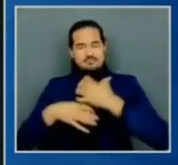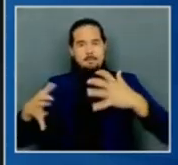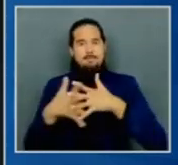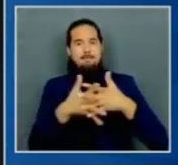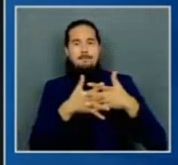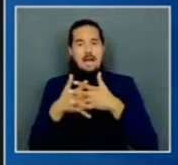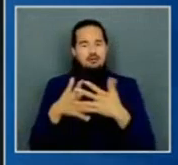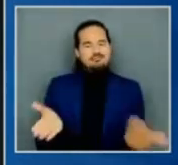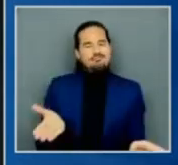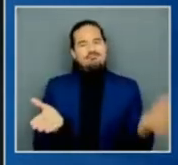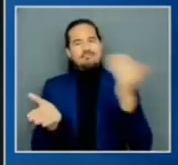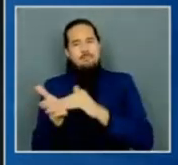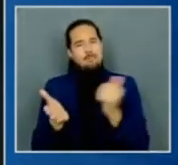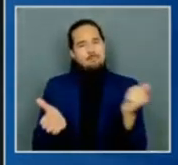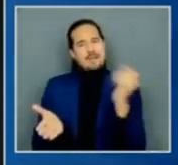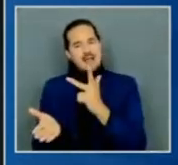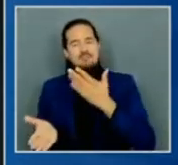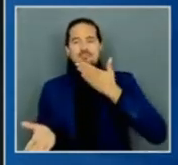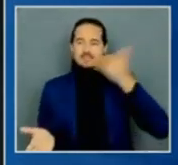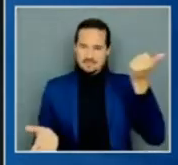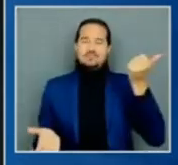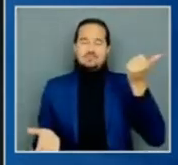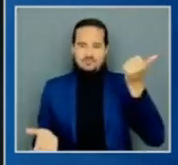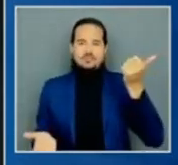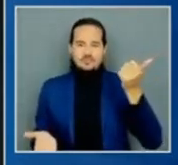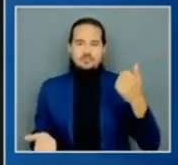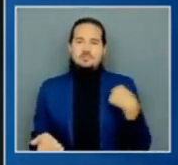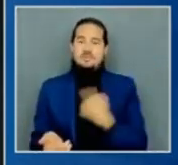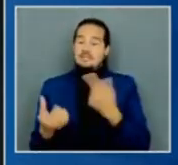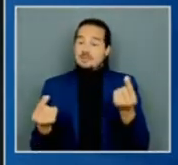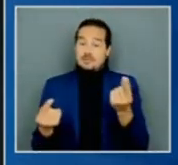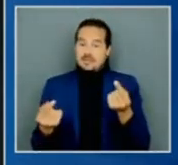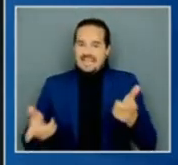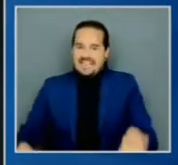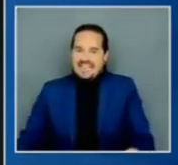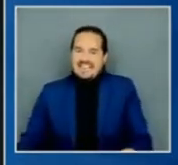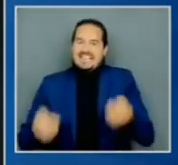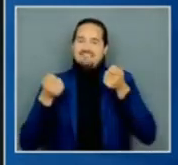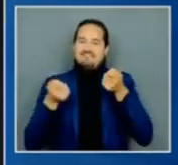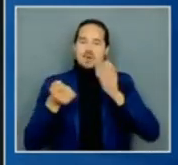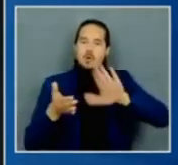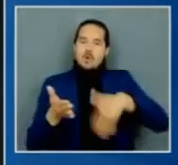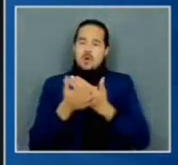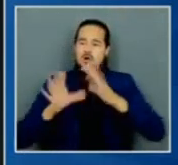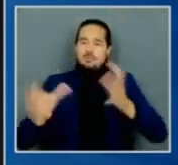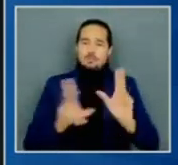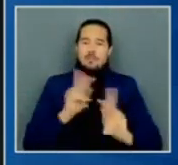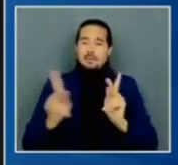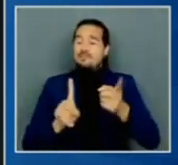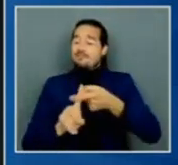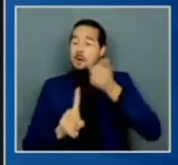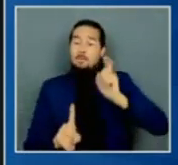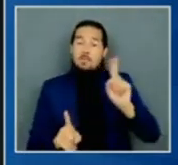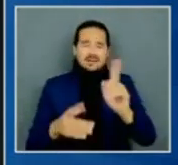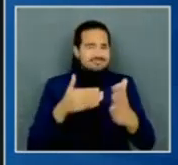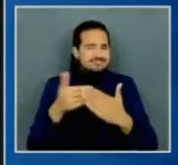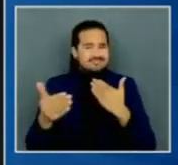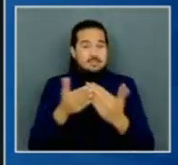America back better and doing what is necessary to lift up all Americans, no matter where they